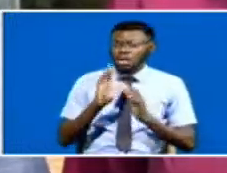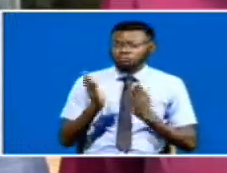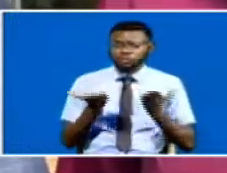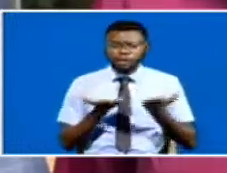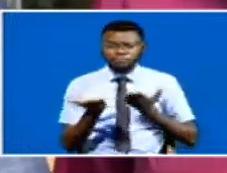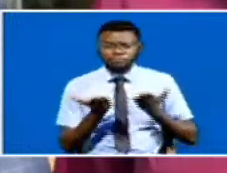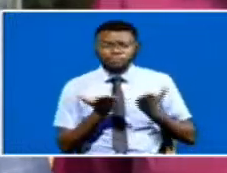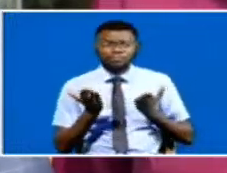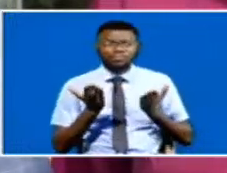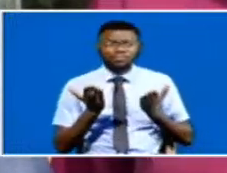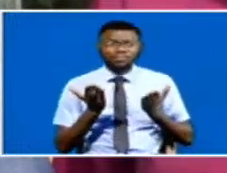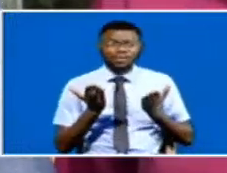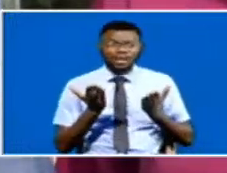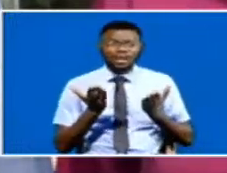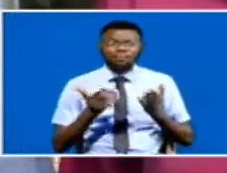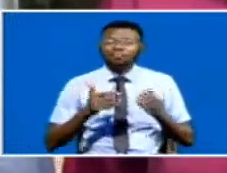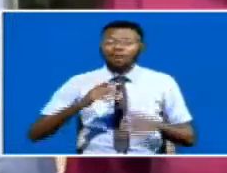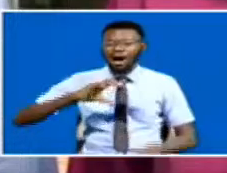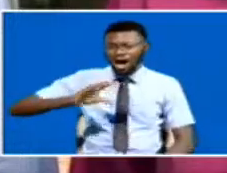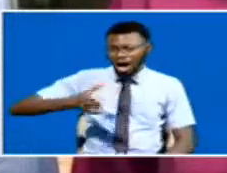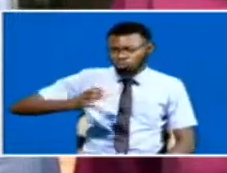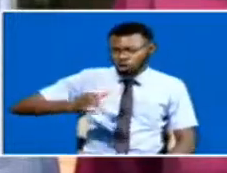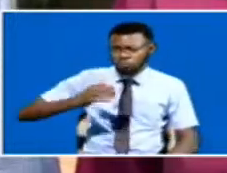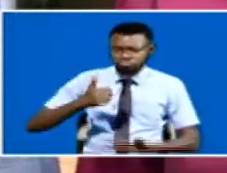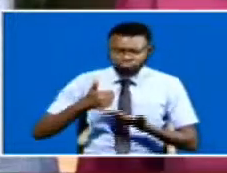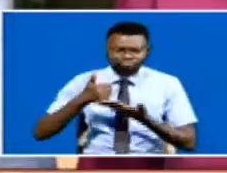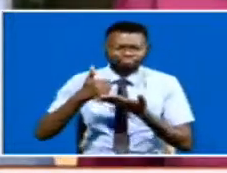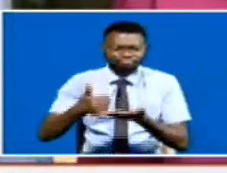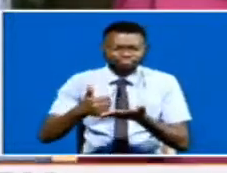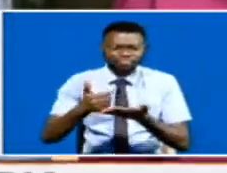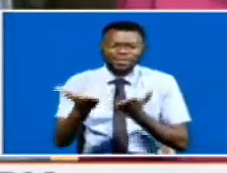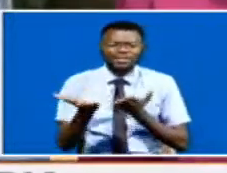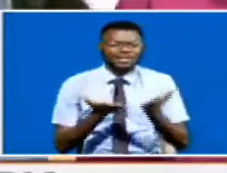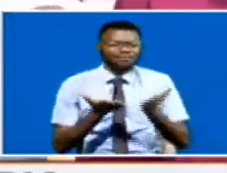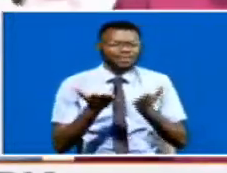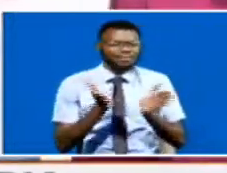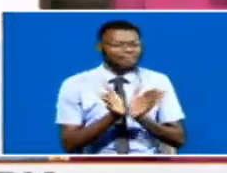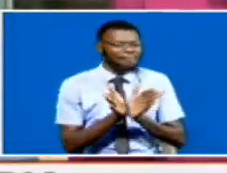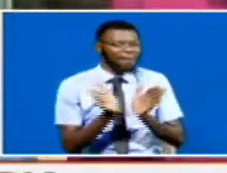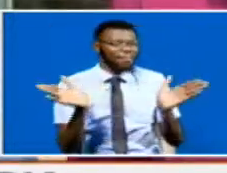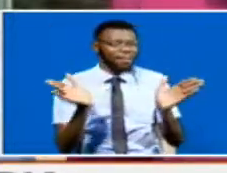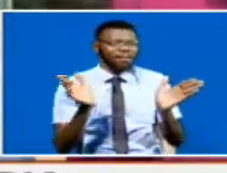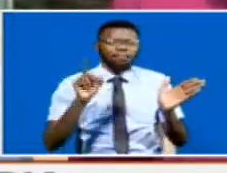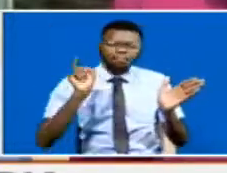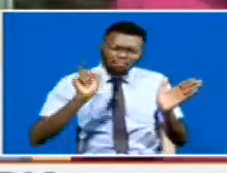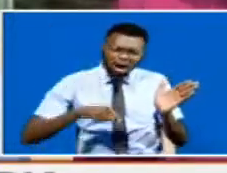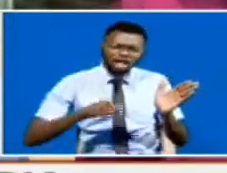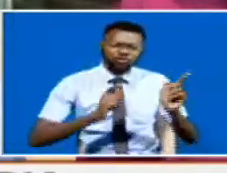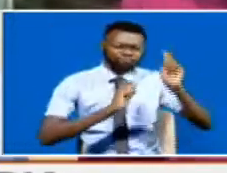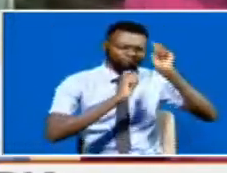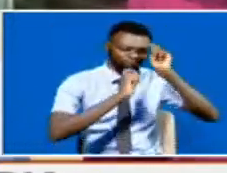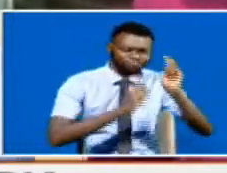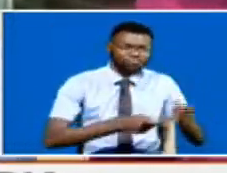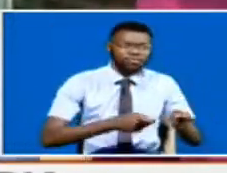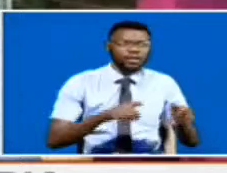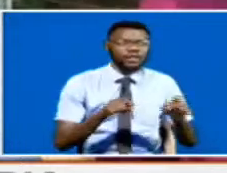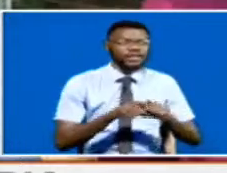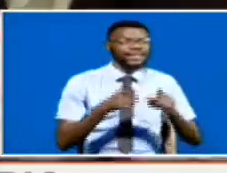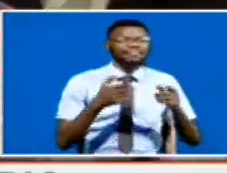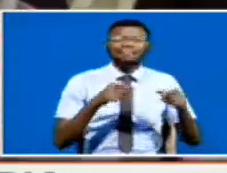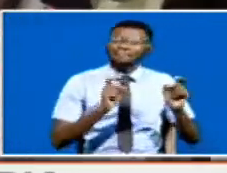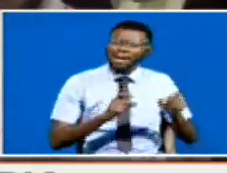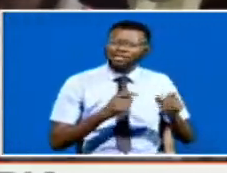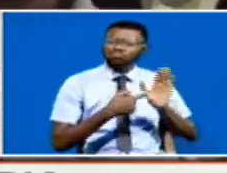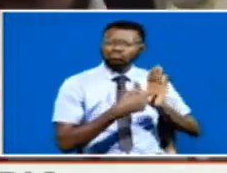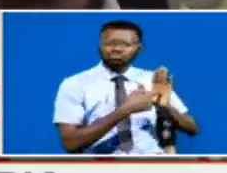service to the residents of this county. And because they offer a service to the public, they deserve respect and they deserve to be treated with